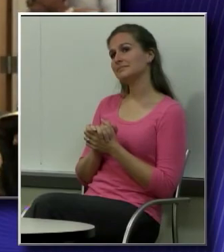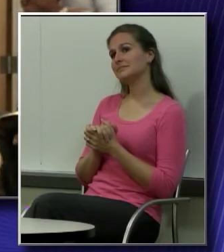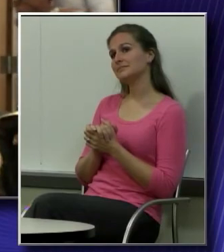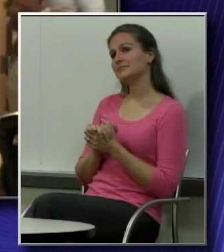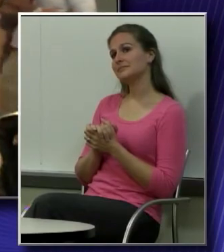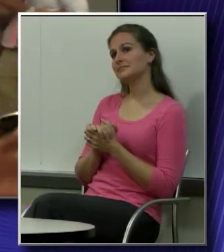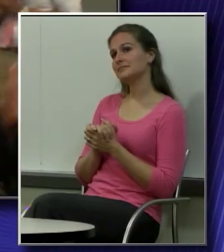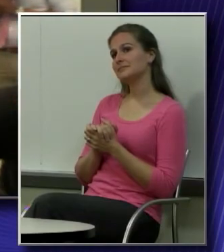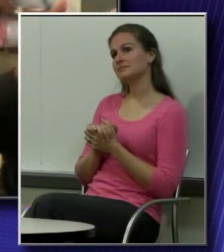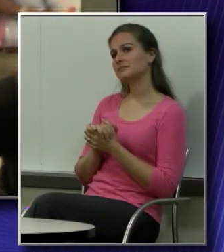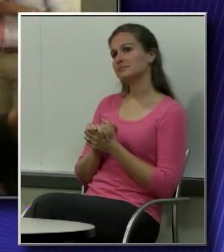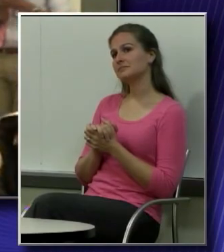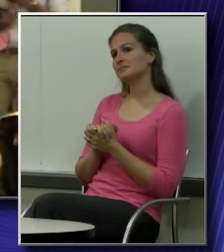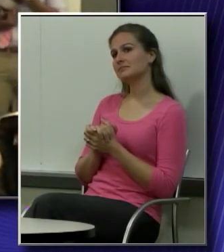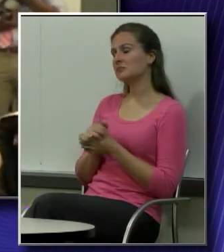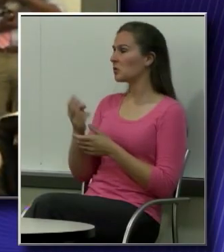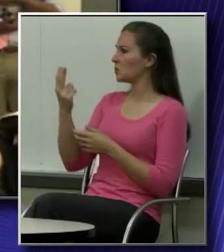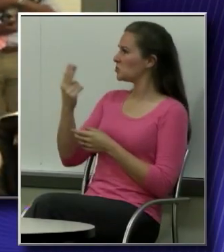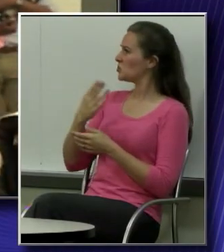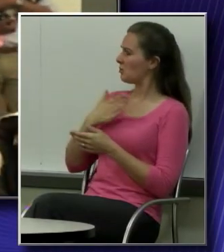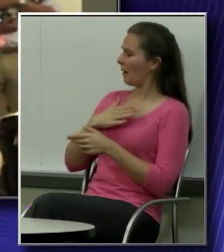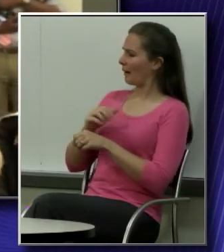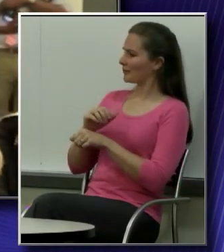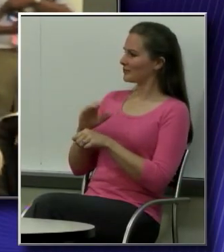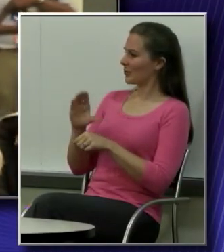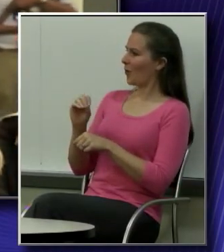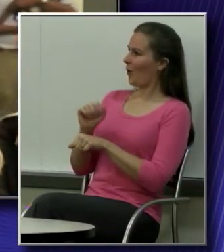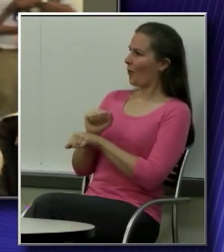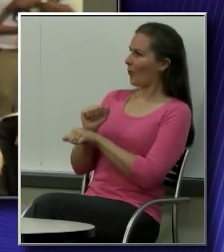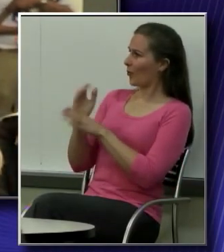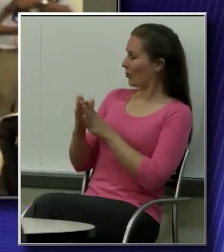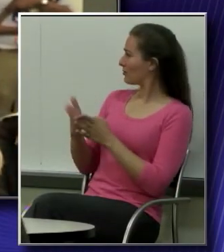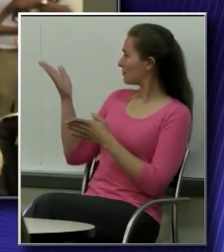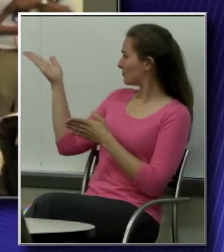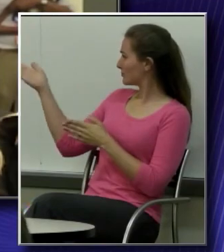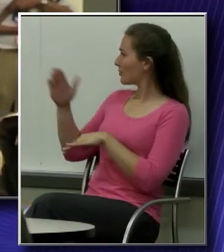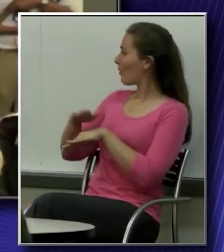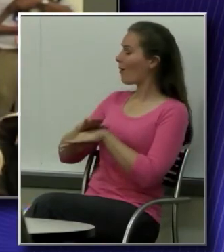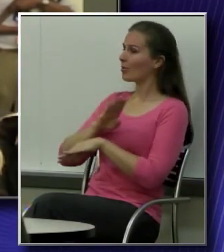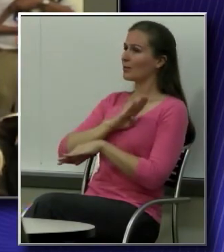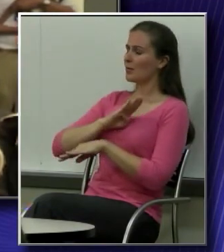To our dear colleagues on the board,